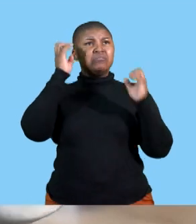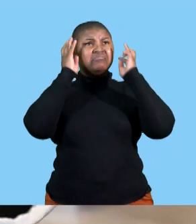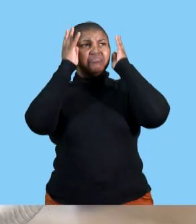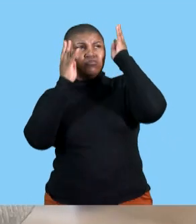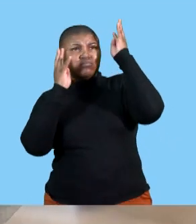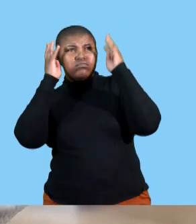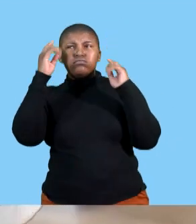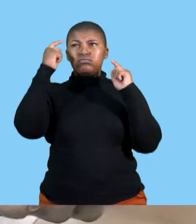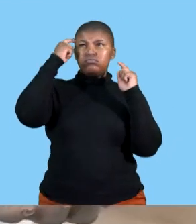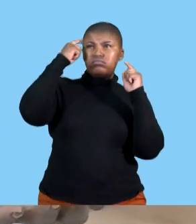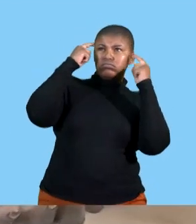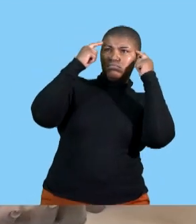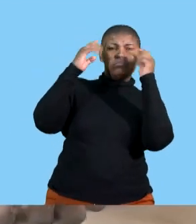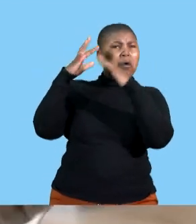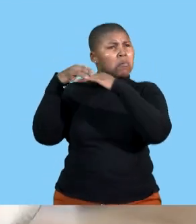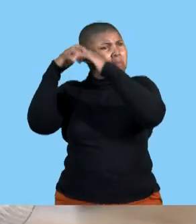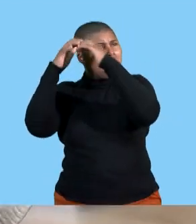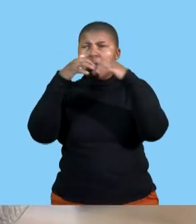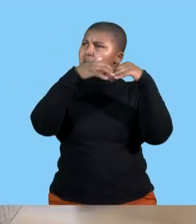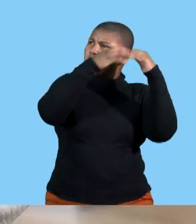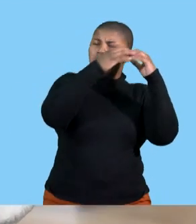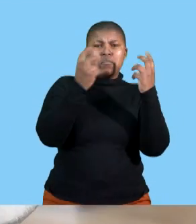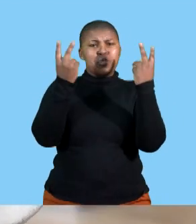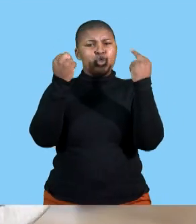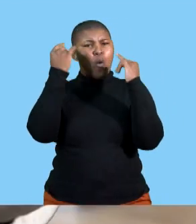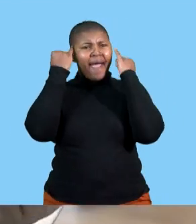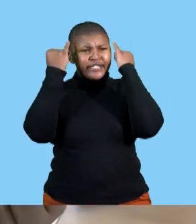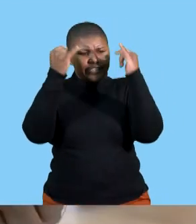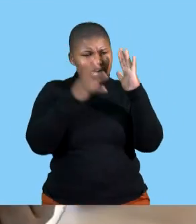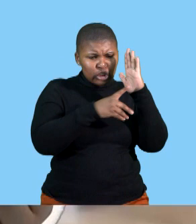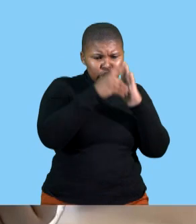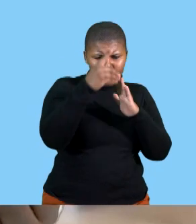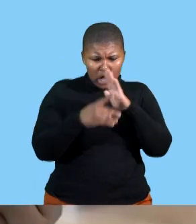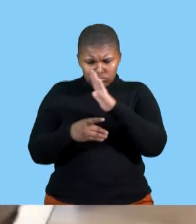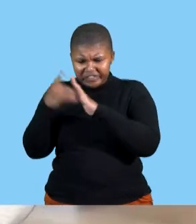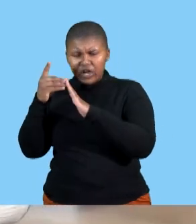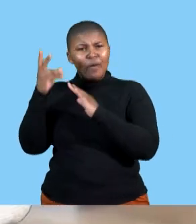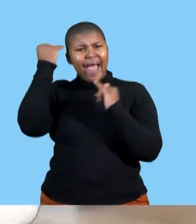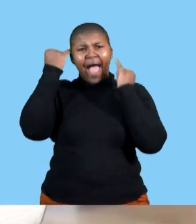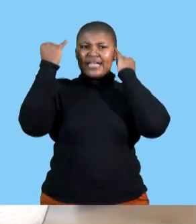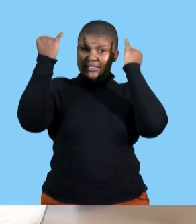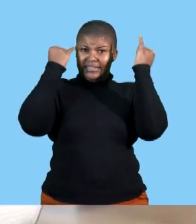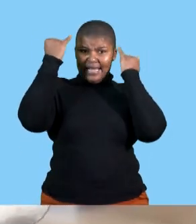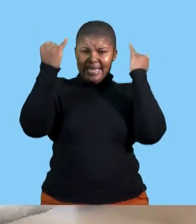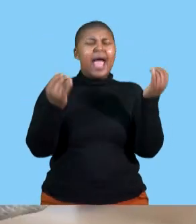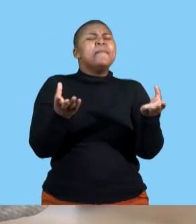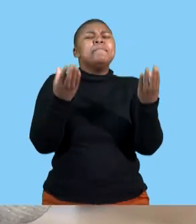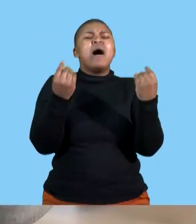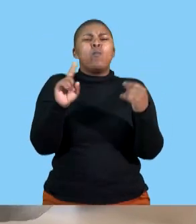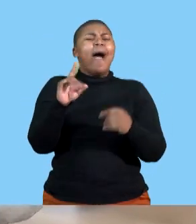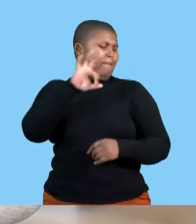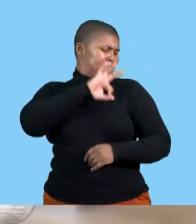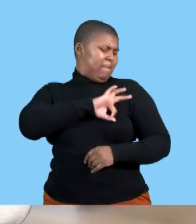coming generating new ideas. Do you understand? Developing these new ideas. So how then do we benefit from doing